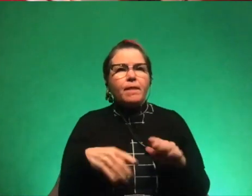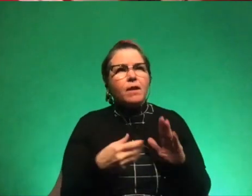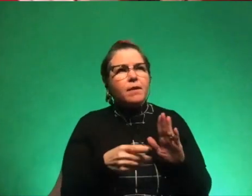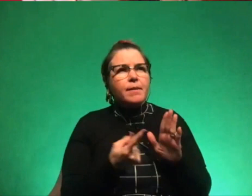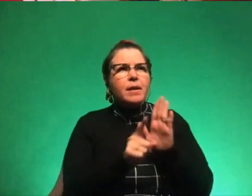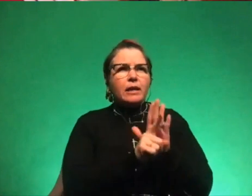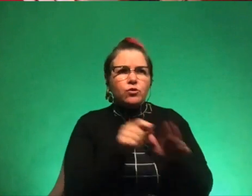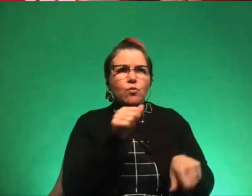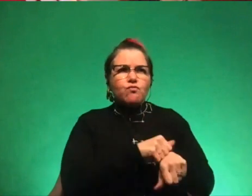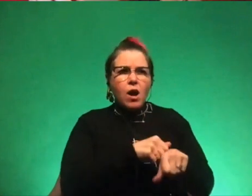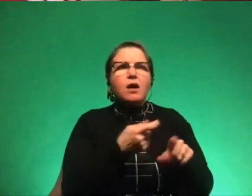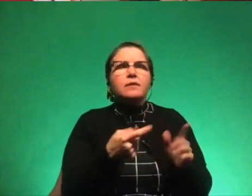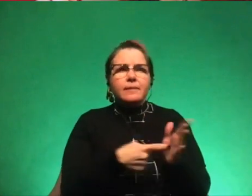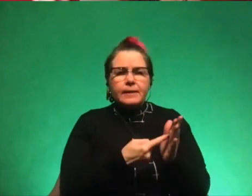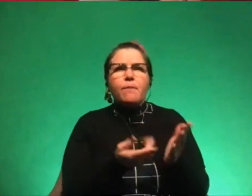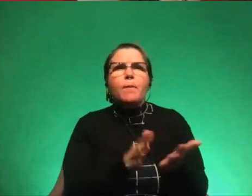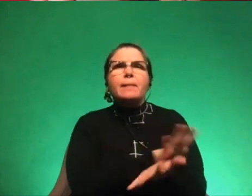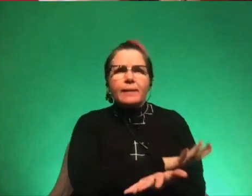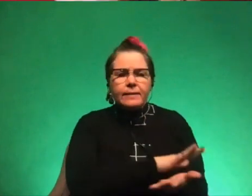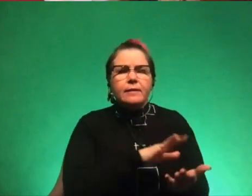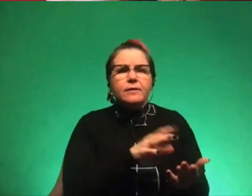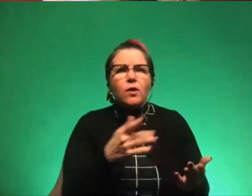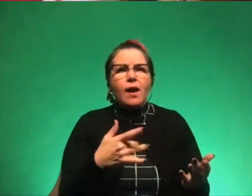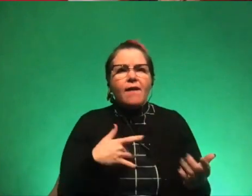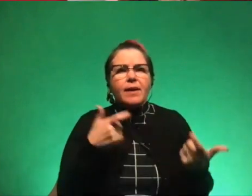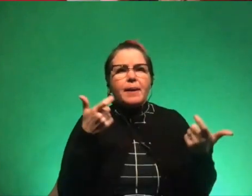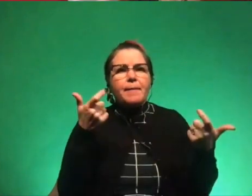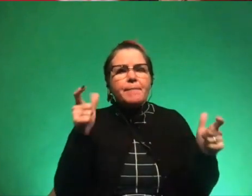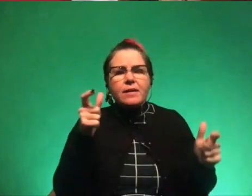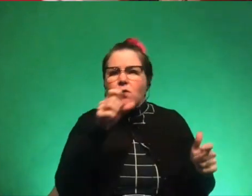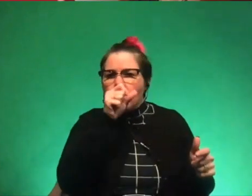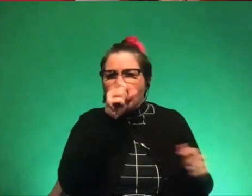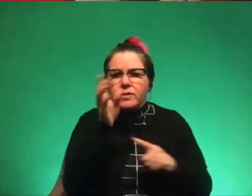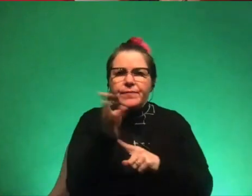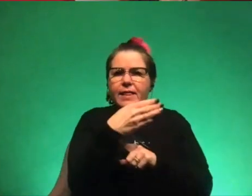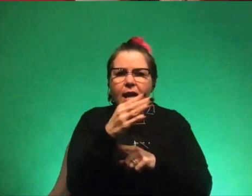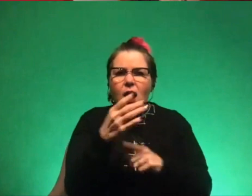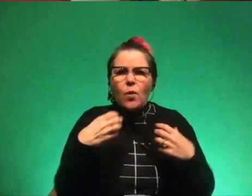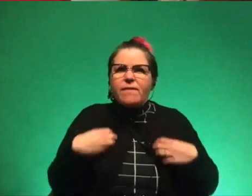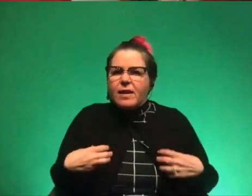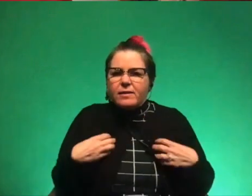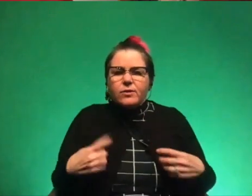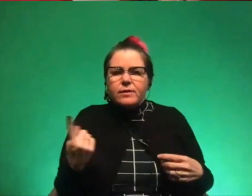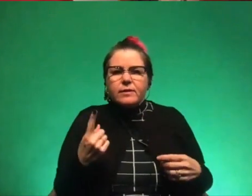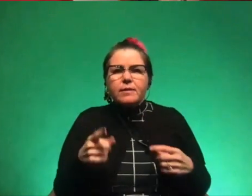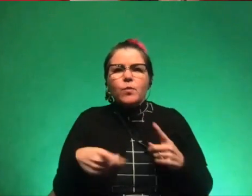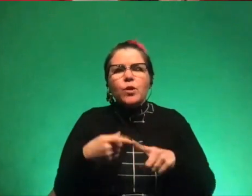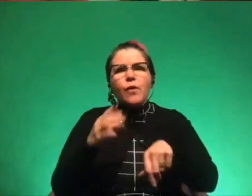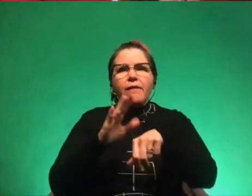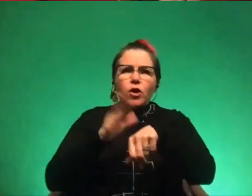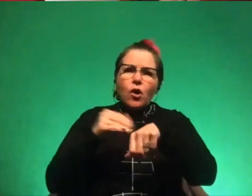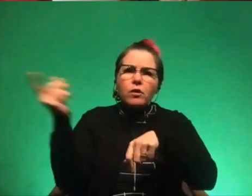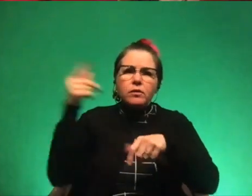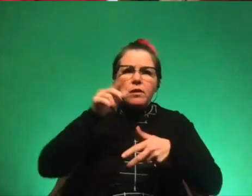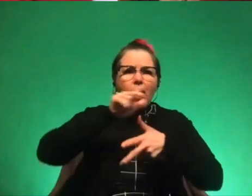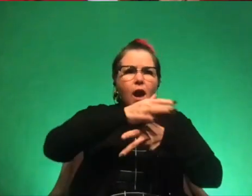do sometimes blend in. And so I usually have like a big fluoro orange flag or like vest with me when we're calling in a helicopter at the end of the day. We